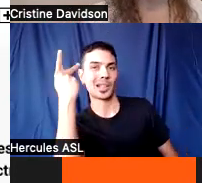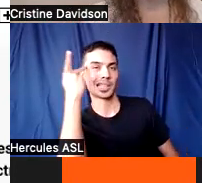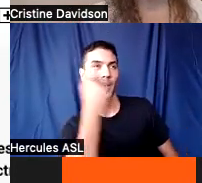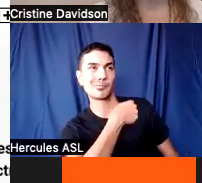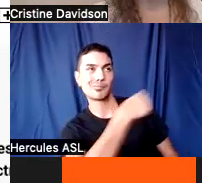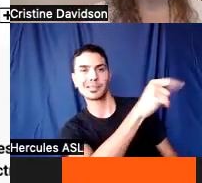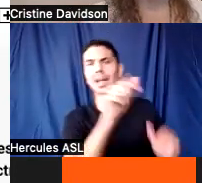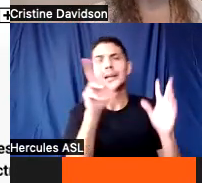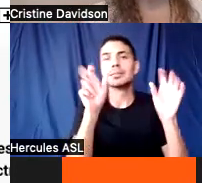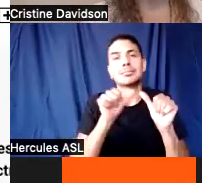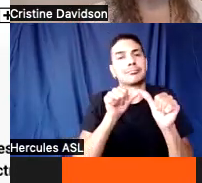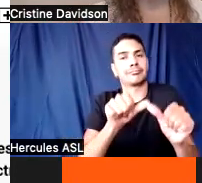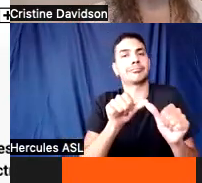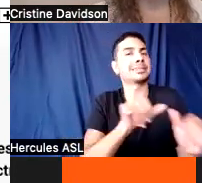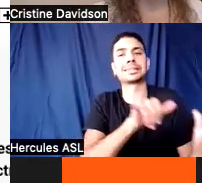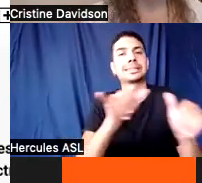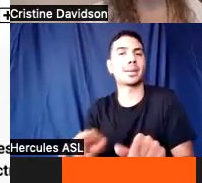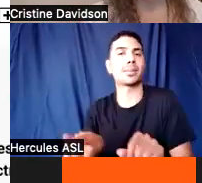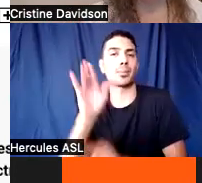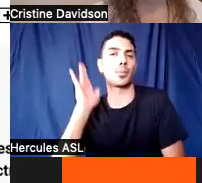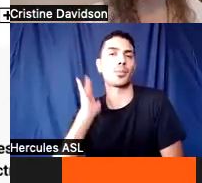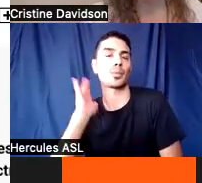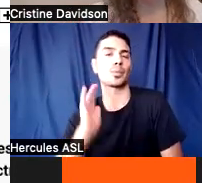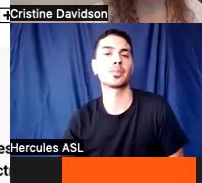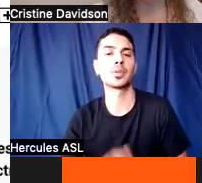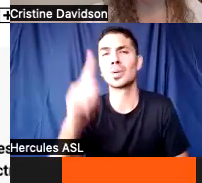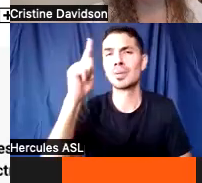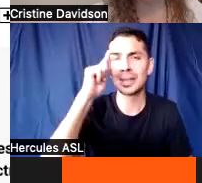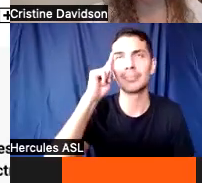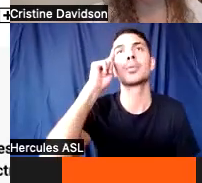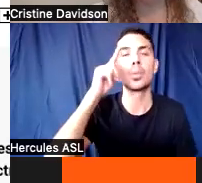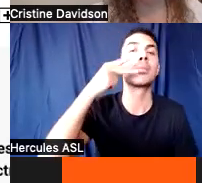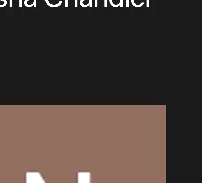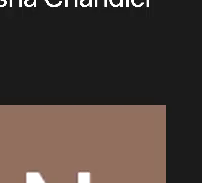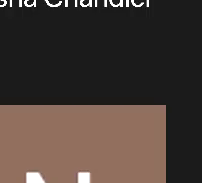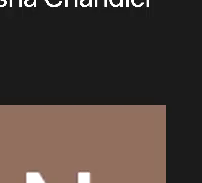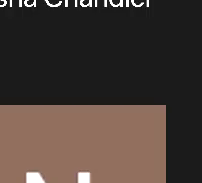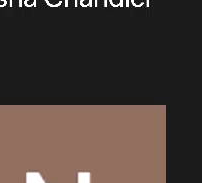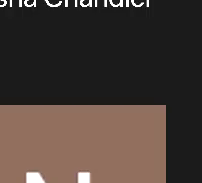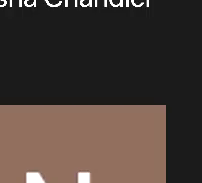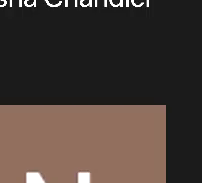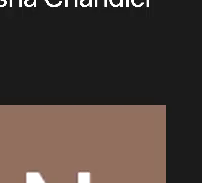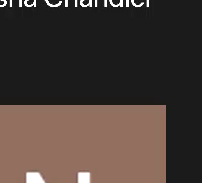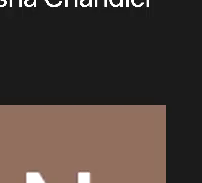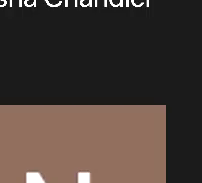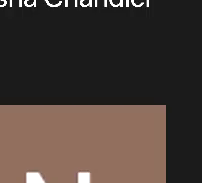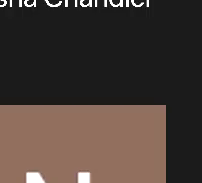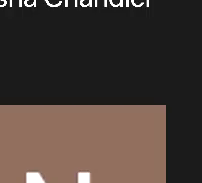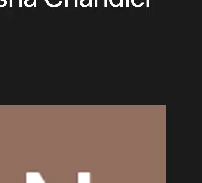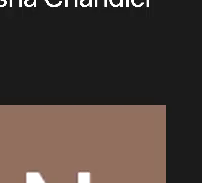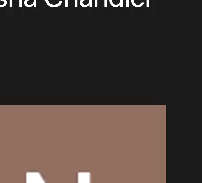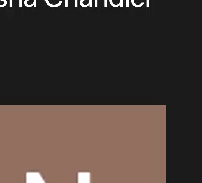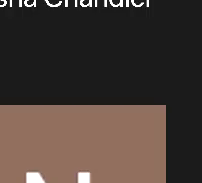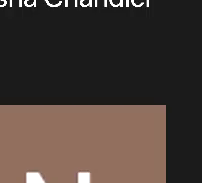nomadic people who live off the land, who, you know, I'm Anishinaabe, and